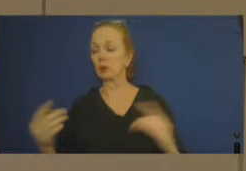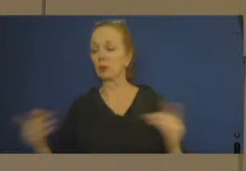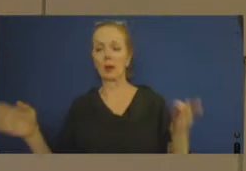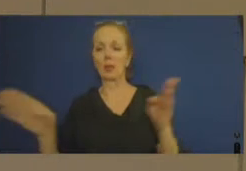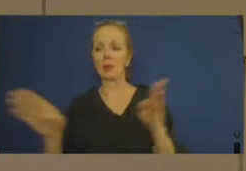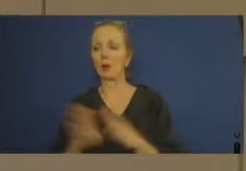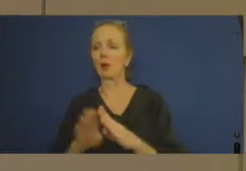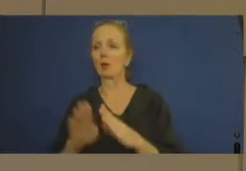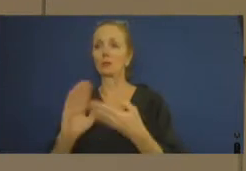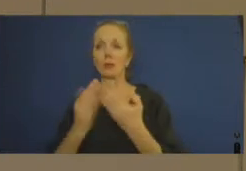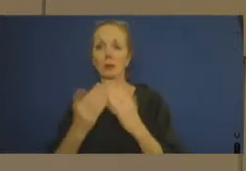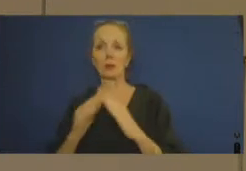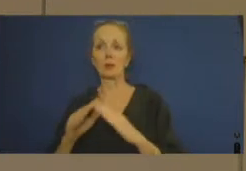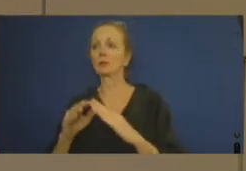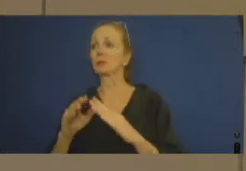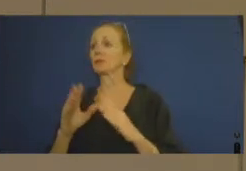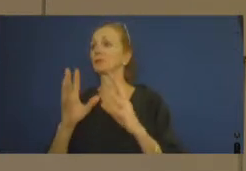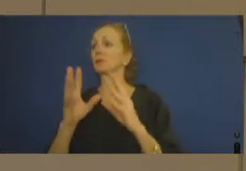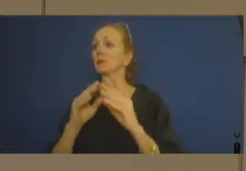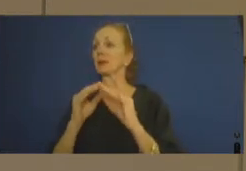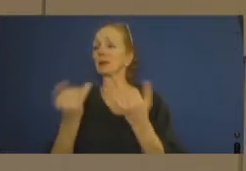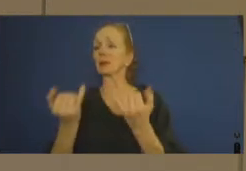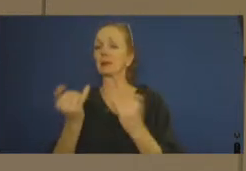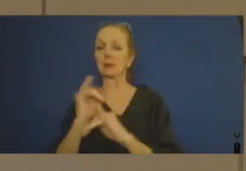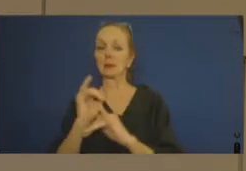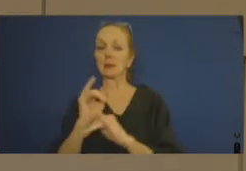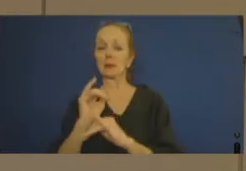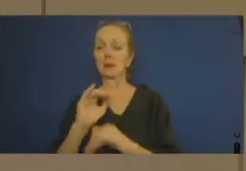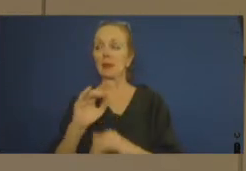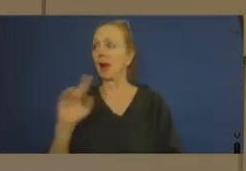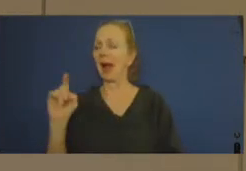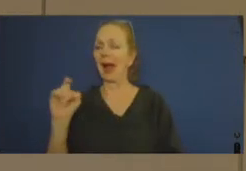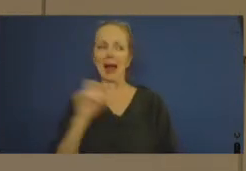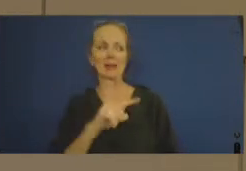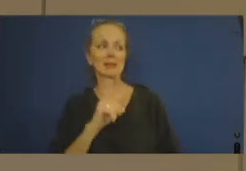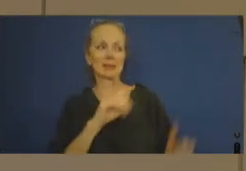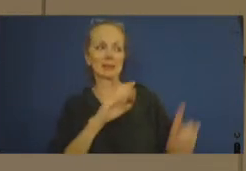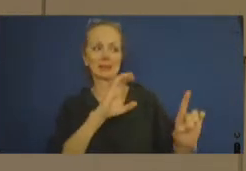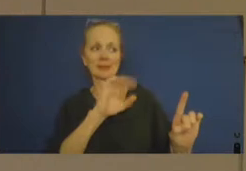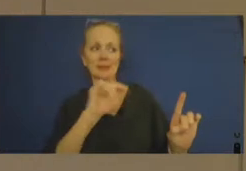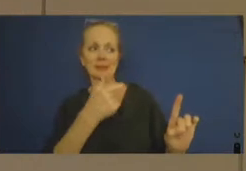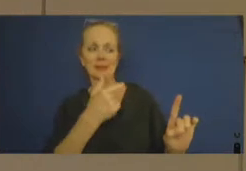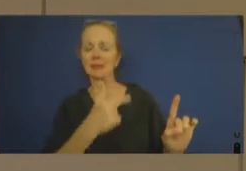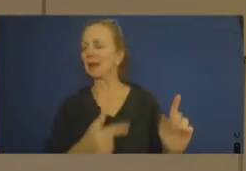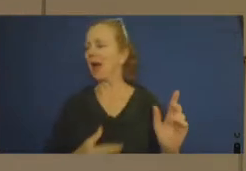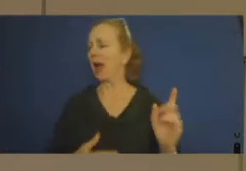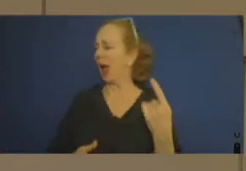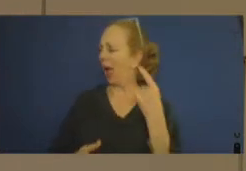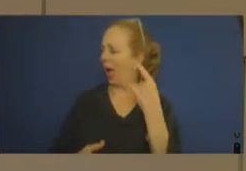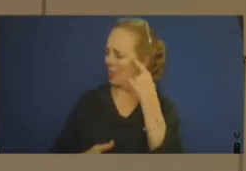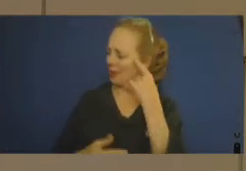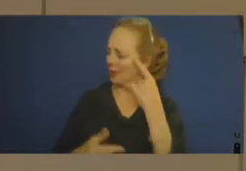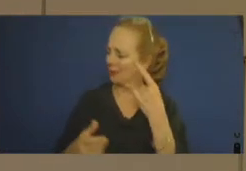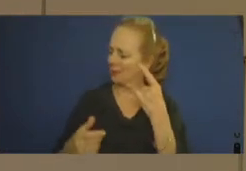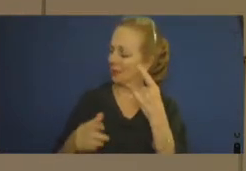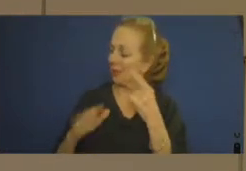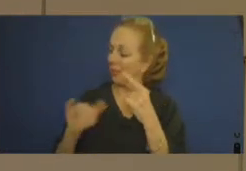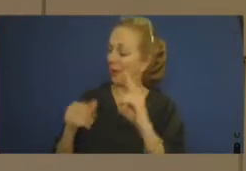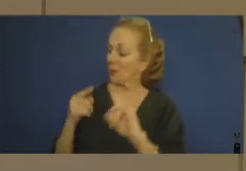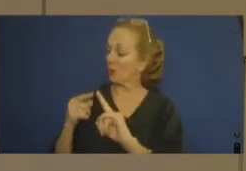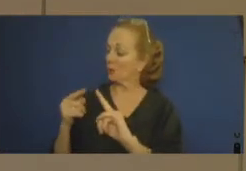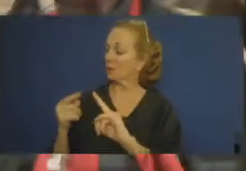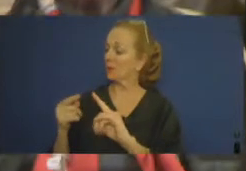this evening? Right. I might need to ask Casey on that one. So I believe you would have to, at that point, offer folks to come back